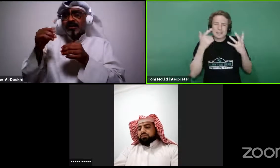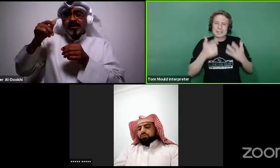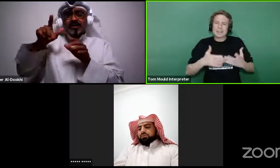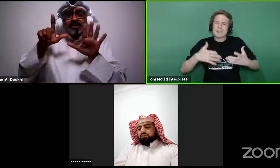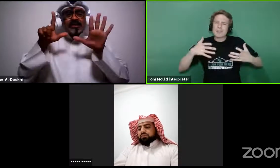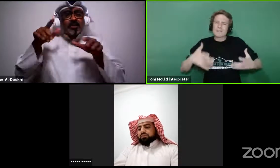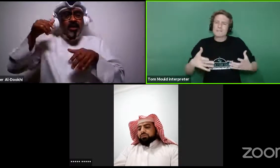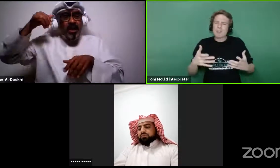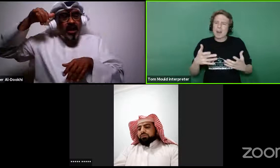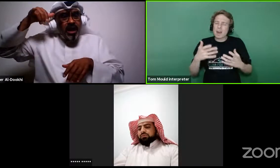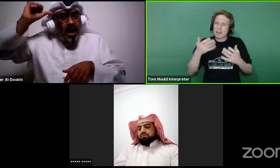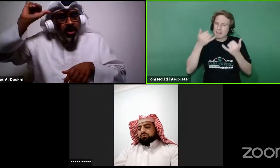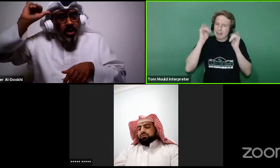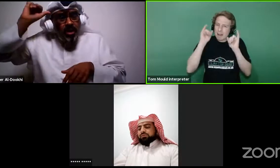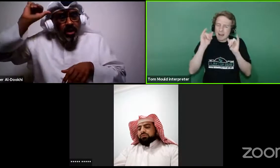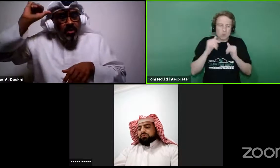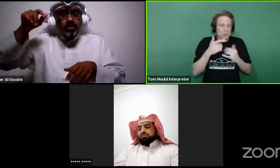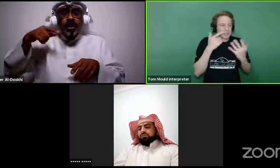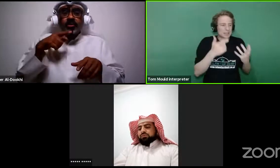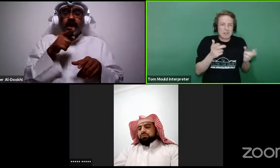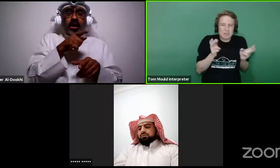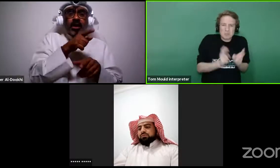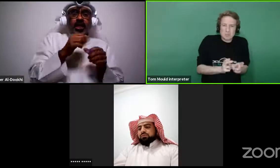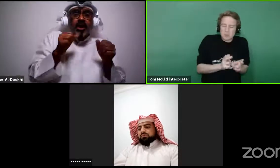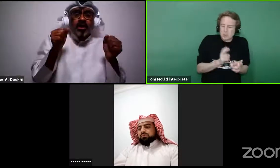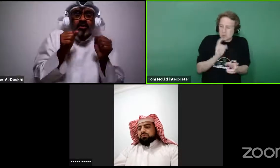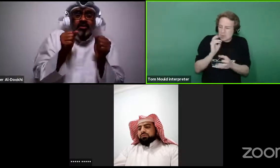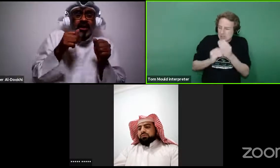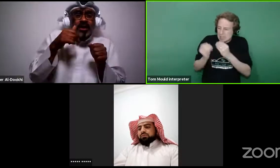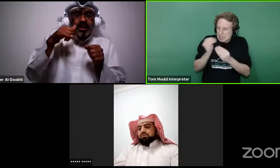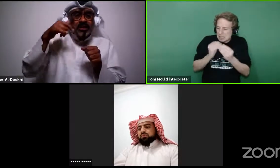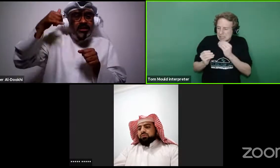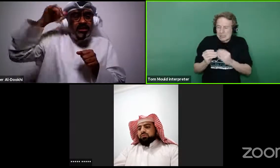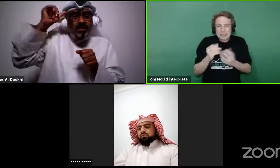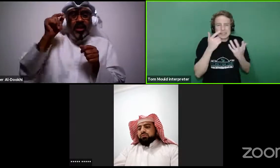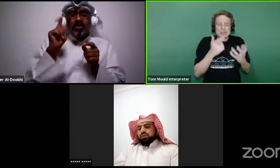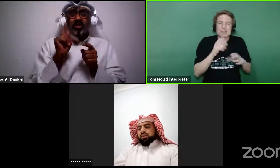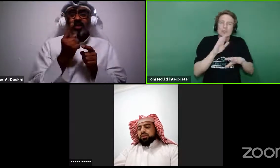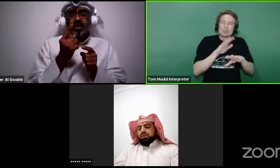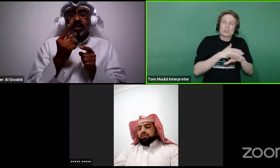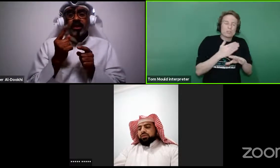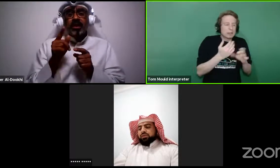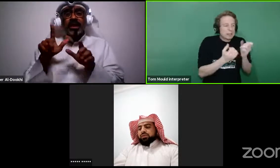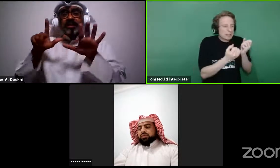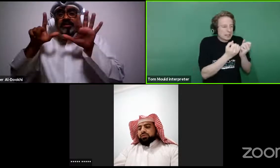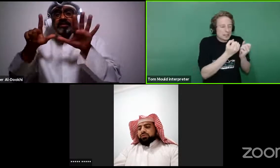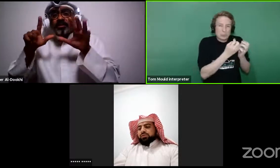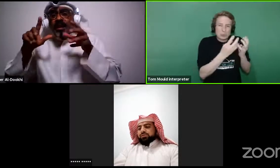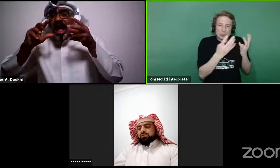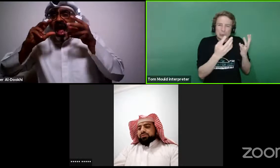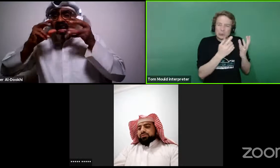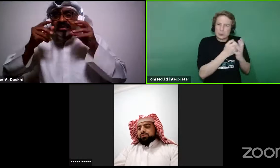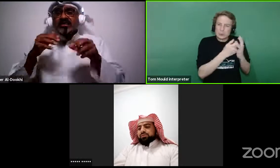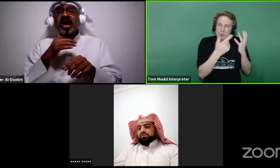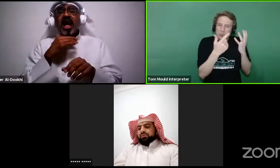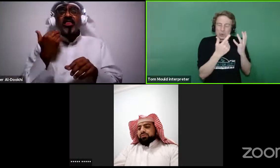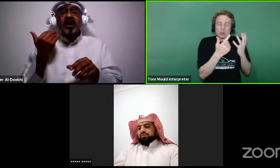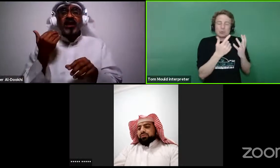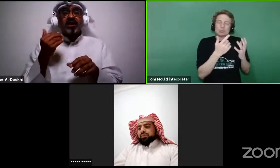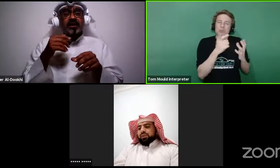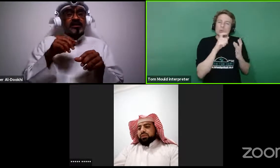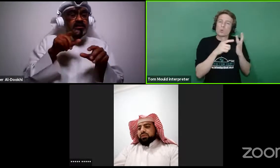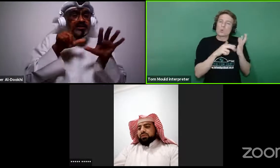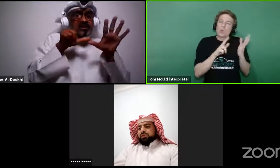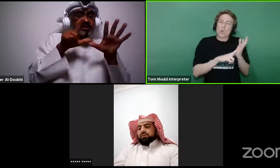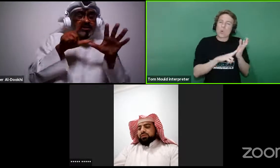lean ones were devouring, and of 7 green ears of corn, and 7 others dry, that I may return to the